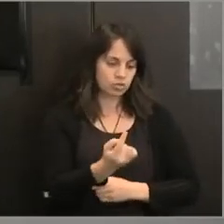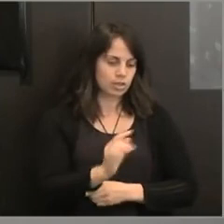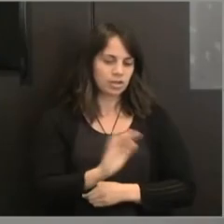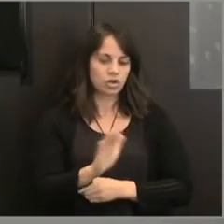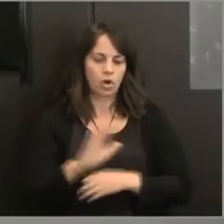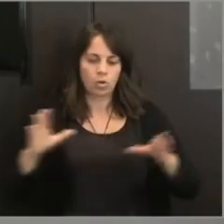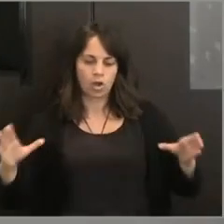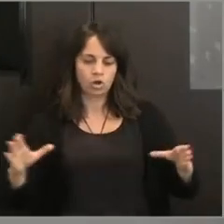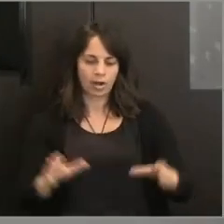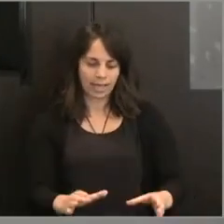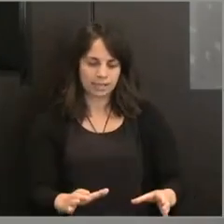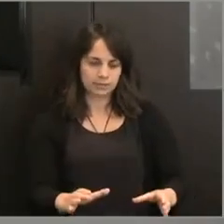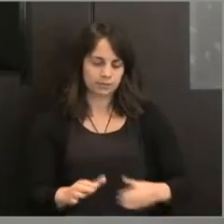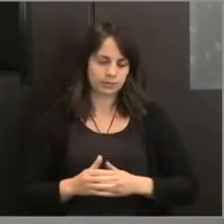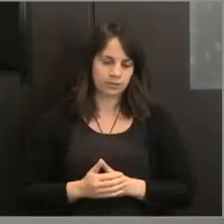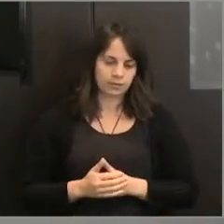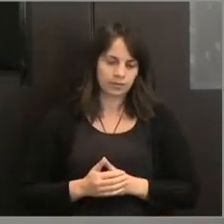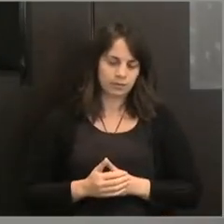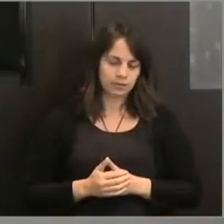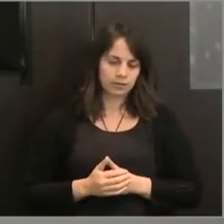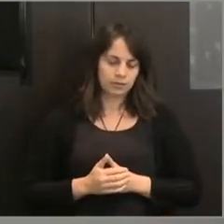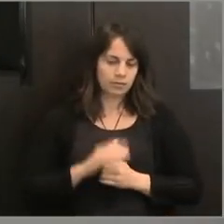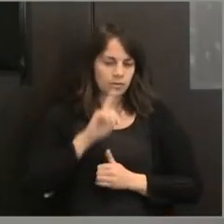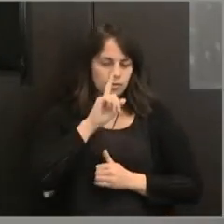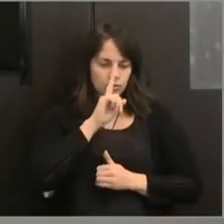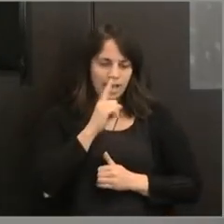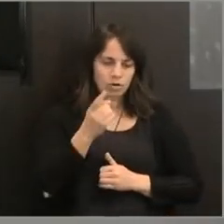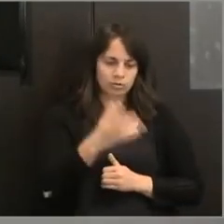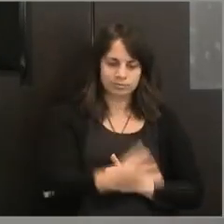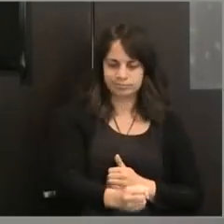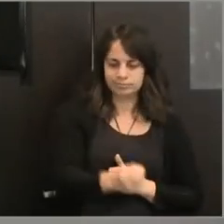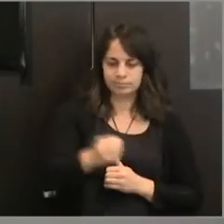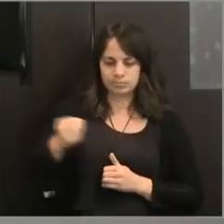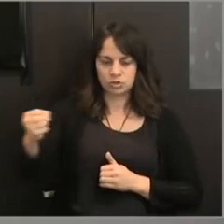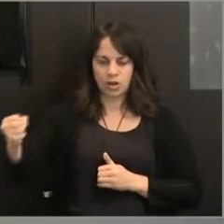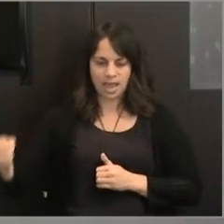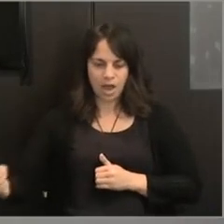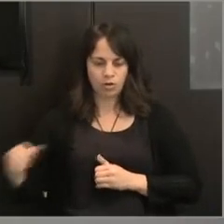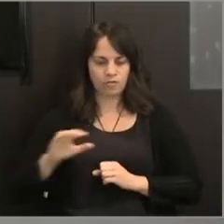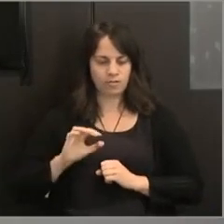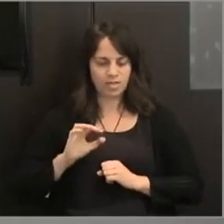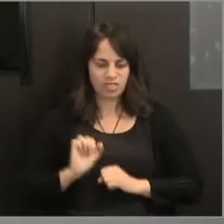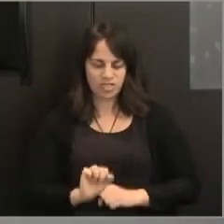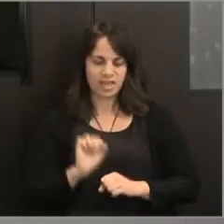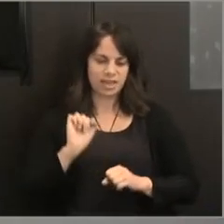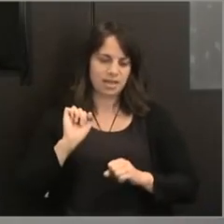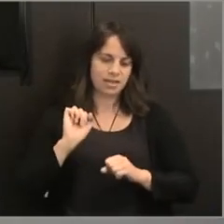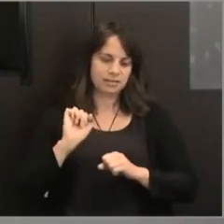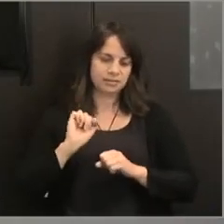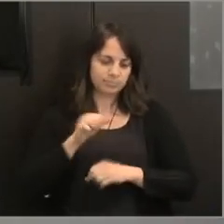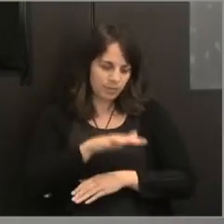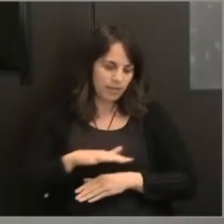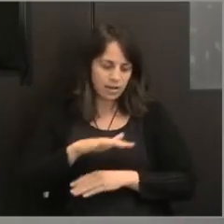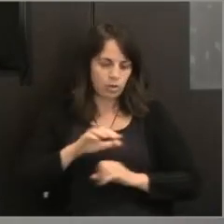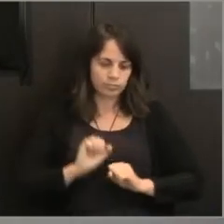You cannot isolate the child from the whakapapa to which he or she belongs. So to talk about the paramountcy